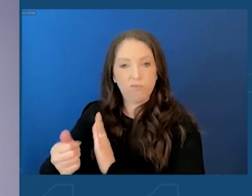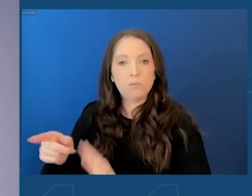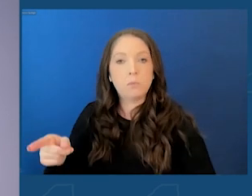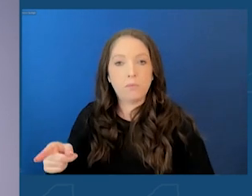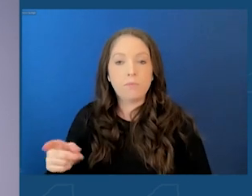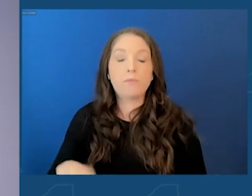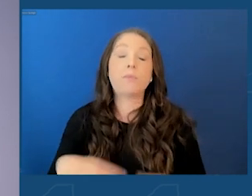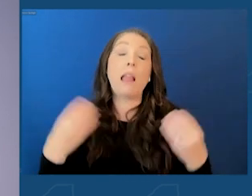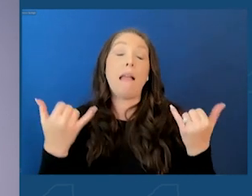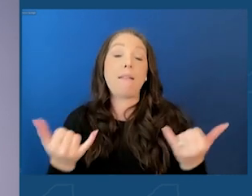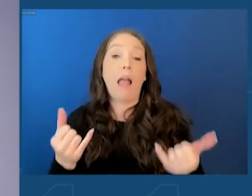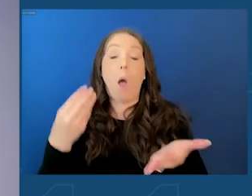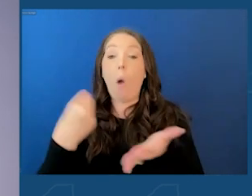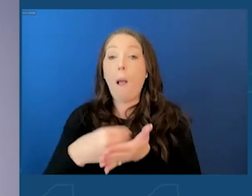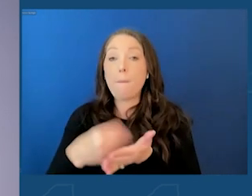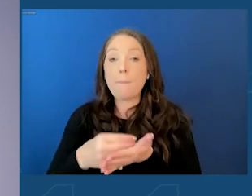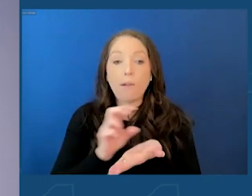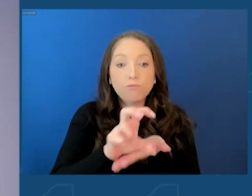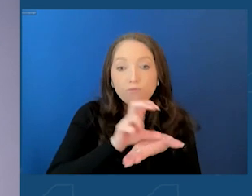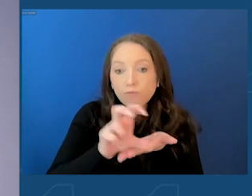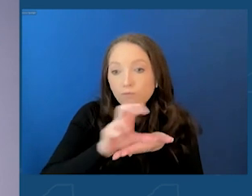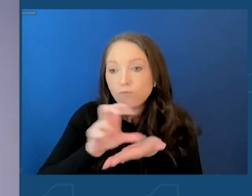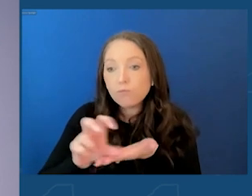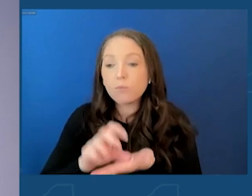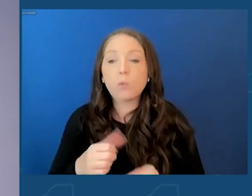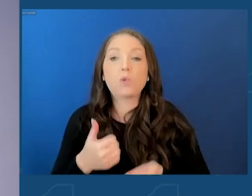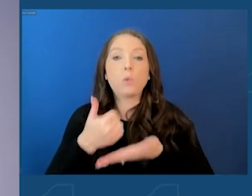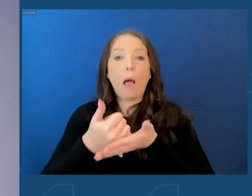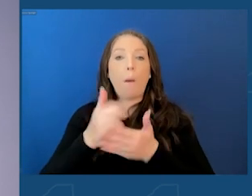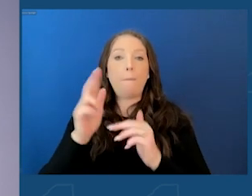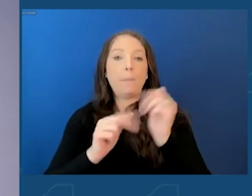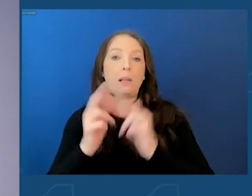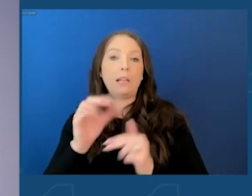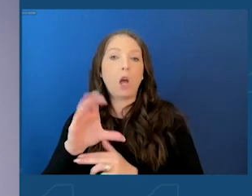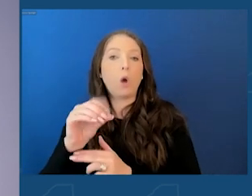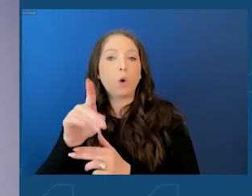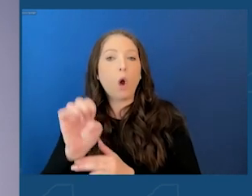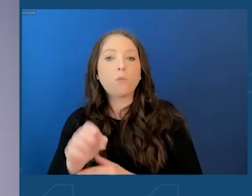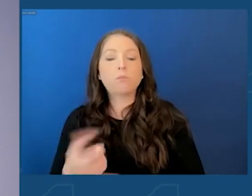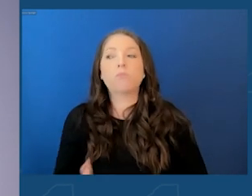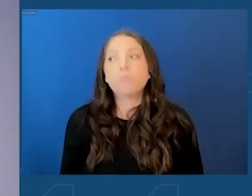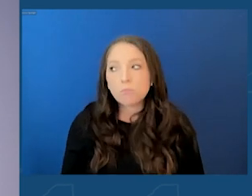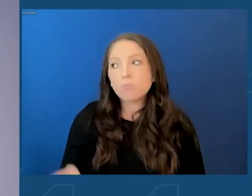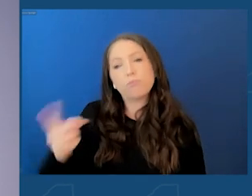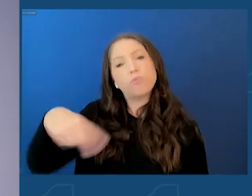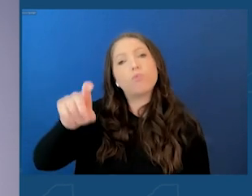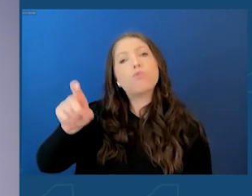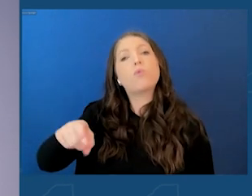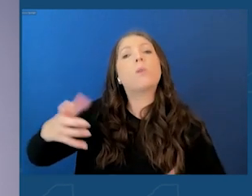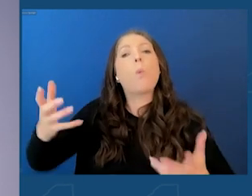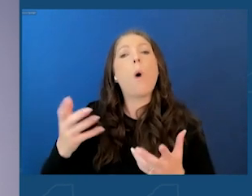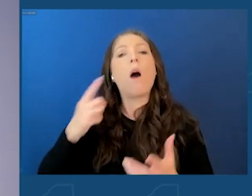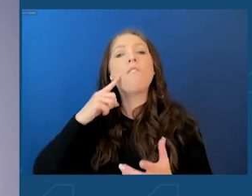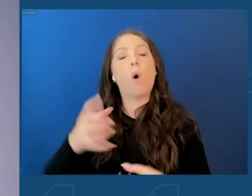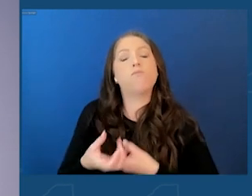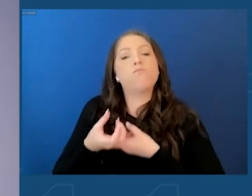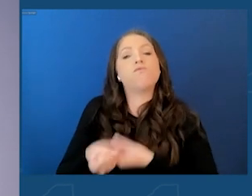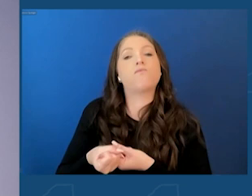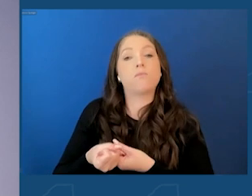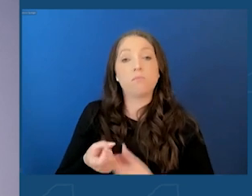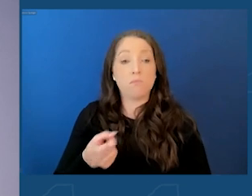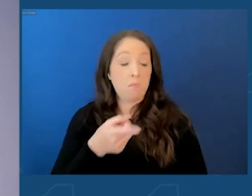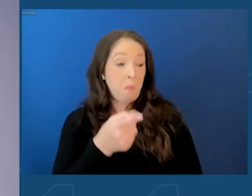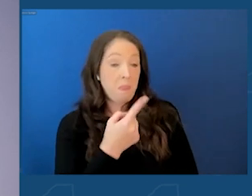help states level up on building codes. What do you need? What will give you that confidence? And what they said to